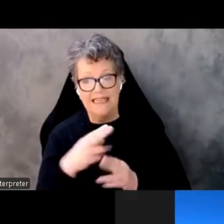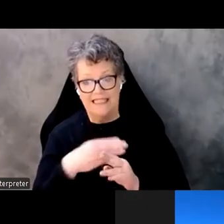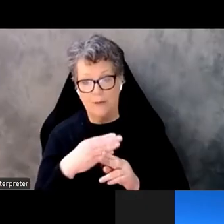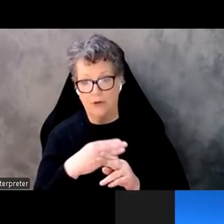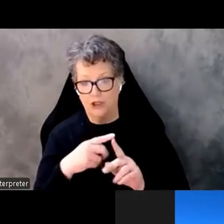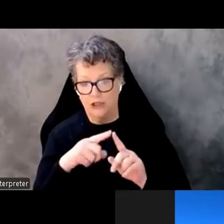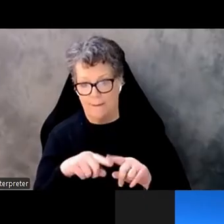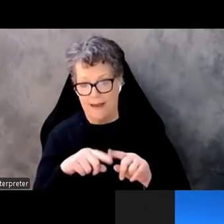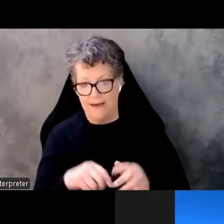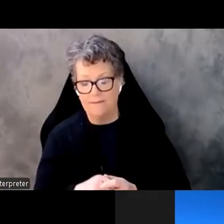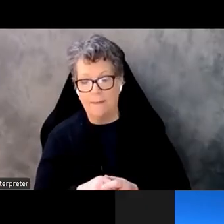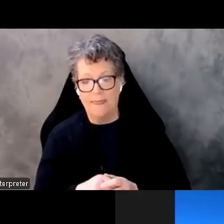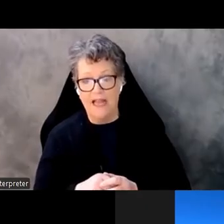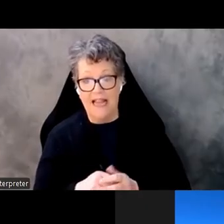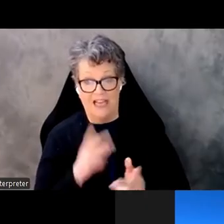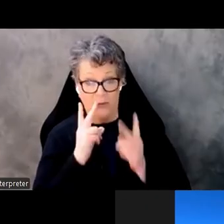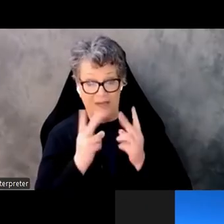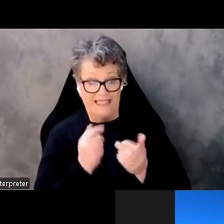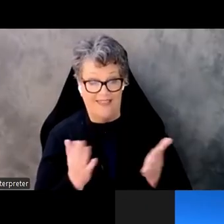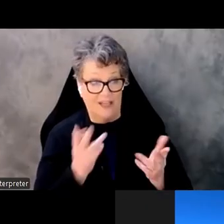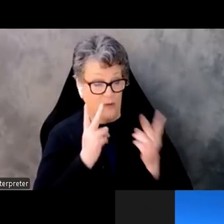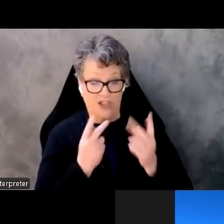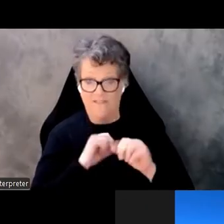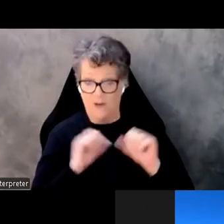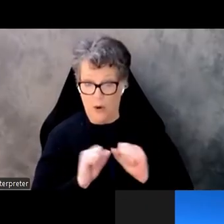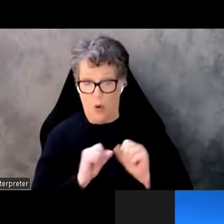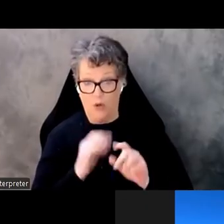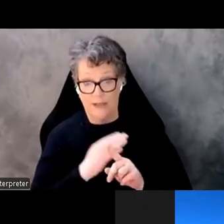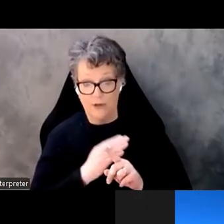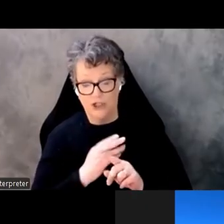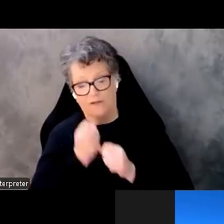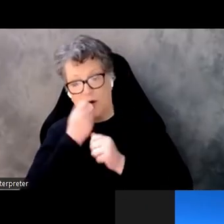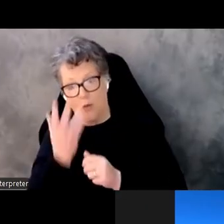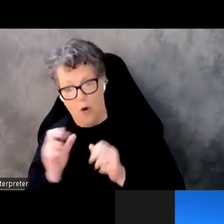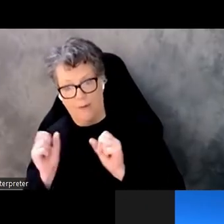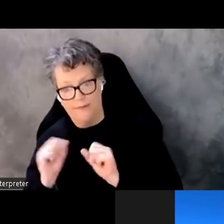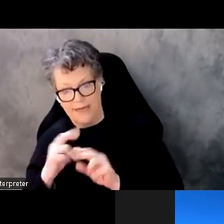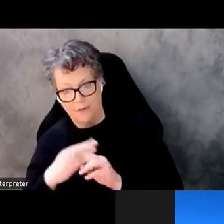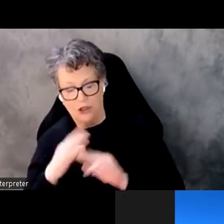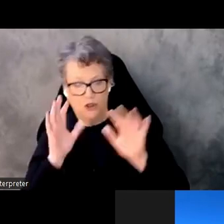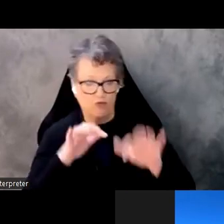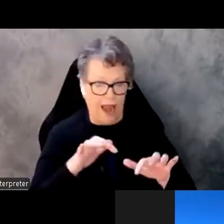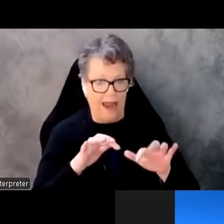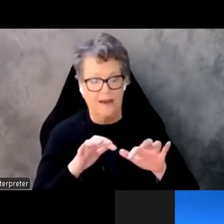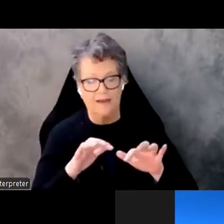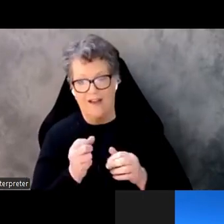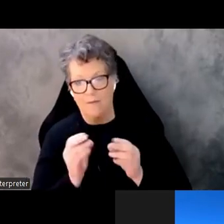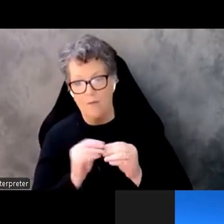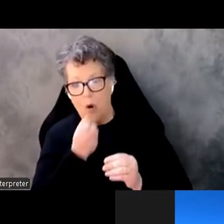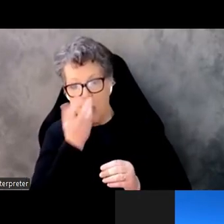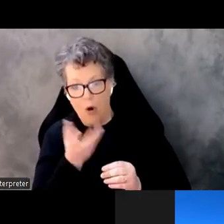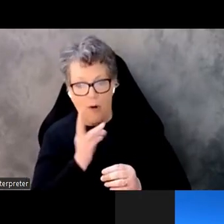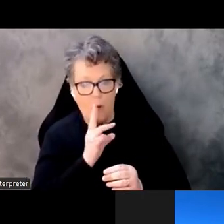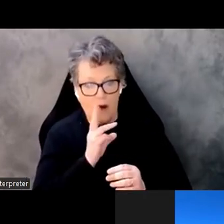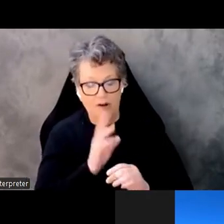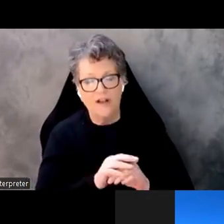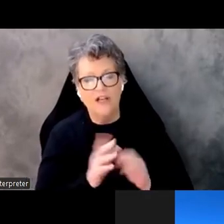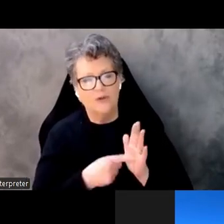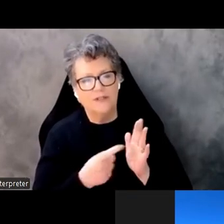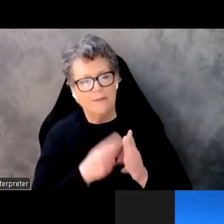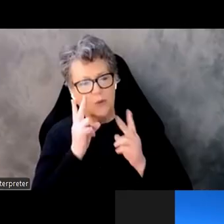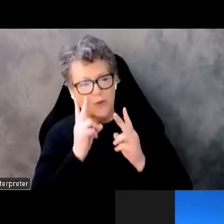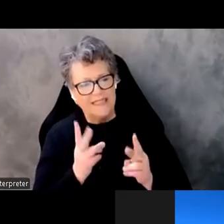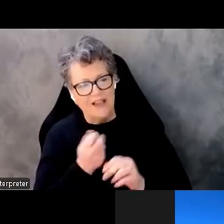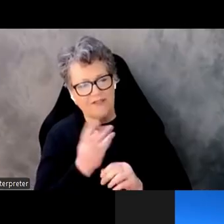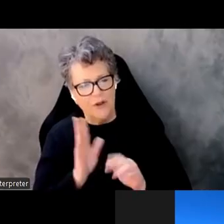dependent. So as we see things, we saw very cold temperatures, very warm temperatures, rain events that have warmer water. So sometimes when we see a few